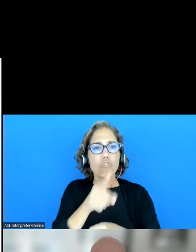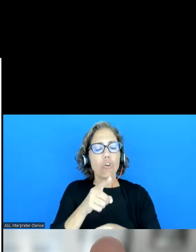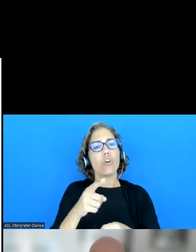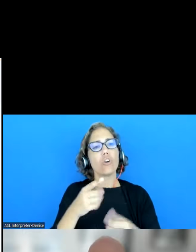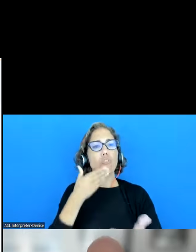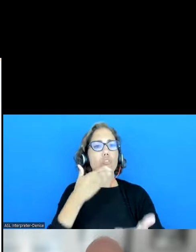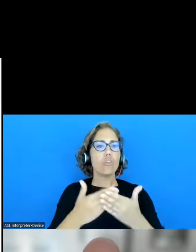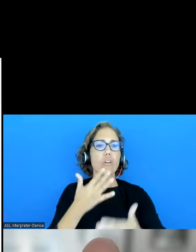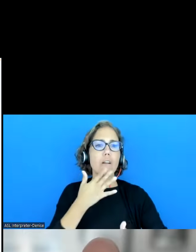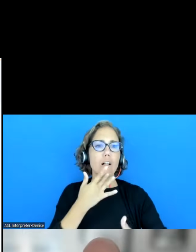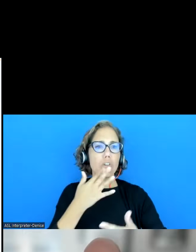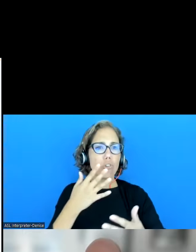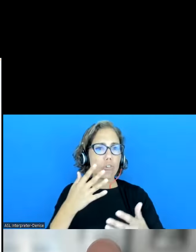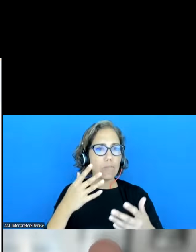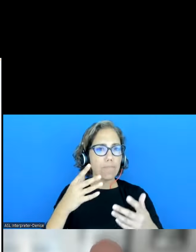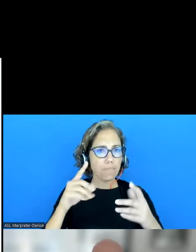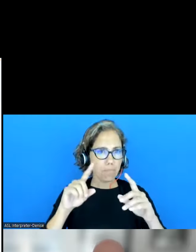and elements like that.